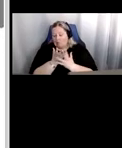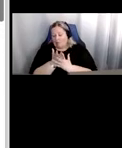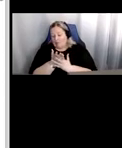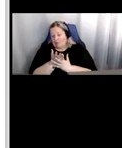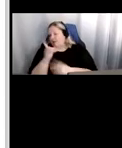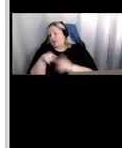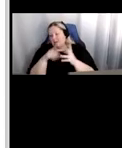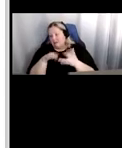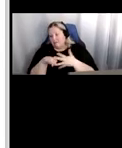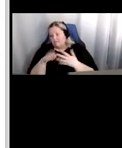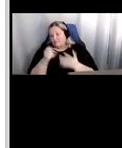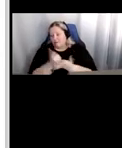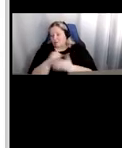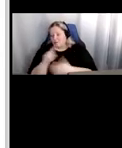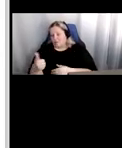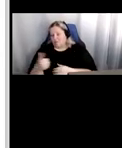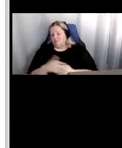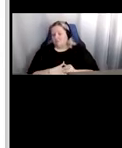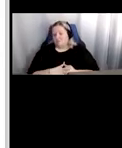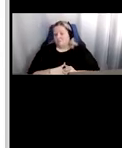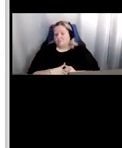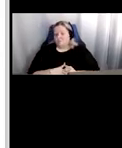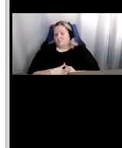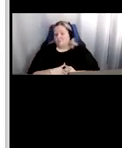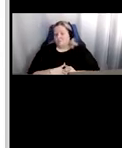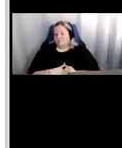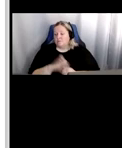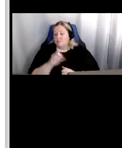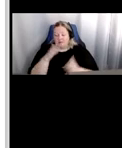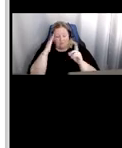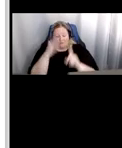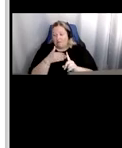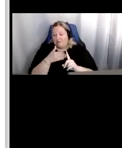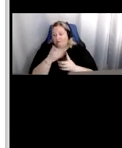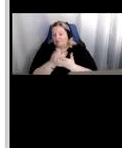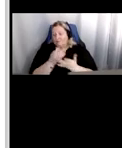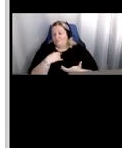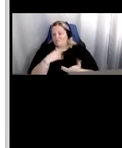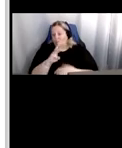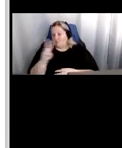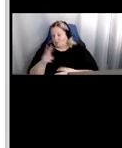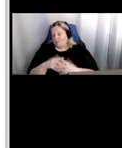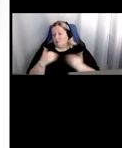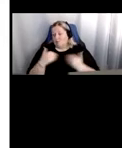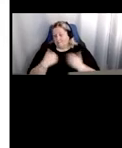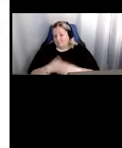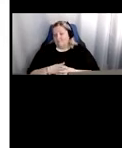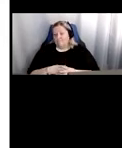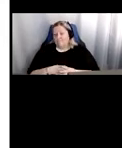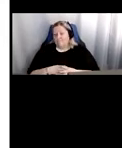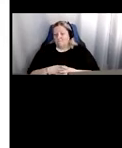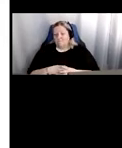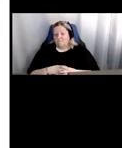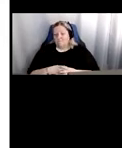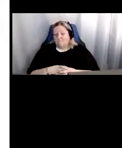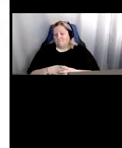can't get help somewhere else. So that's the main features of our website. And I'm going to go